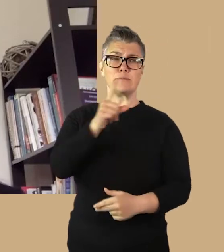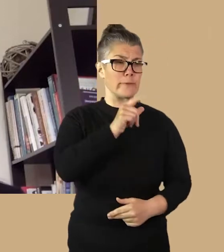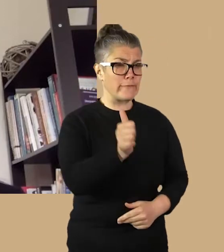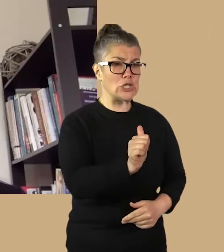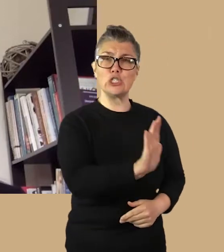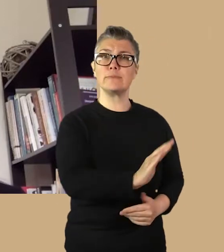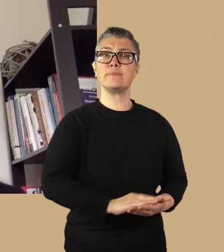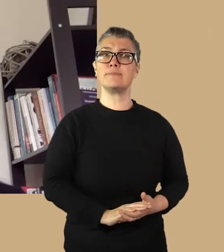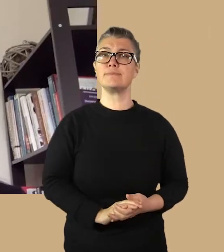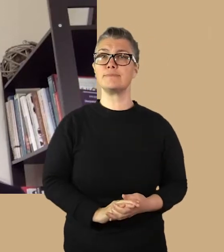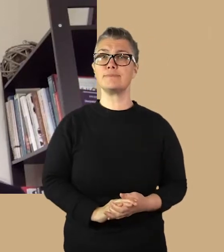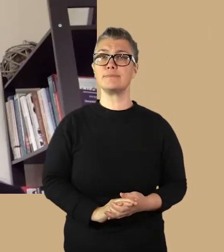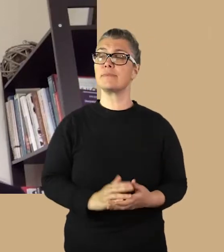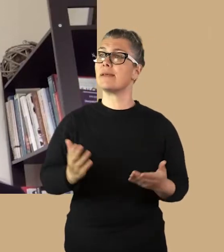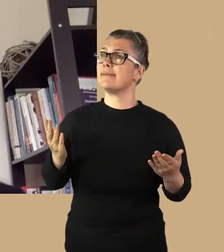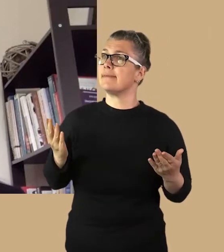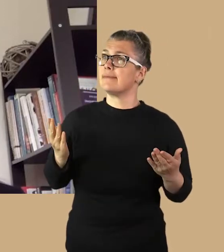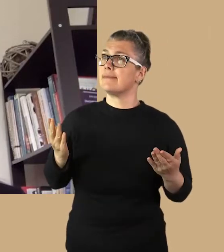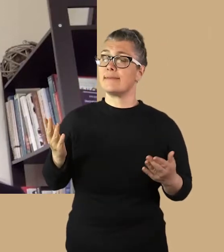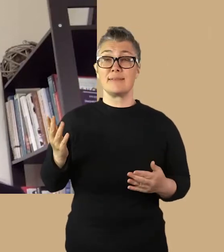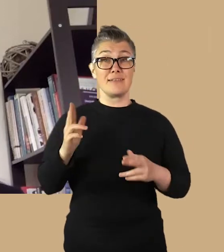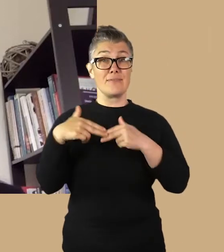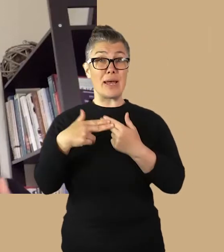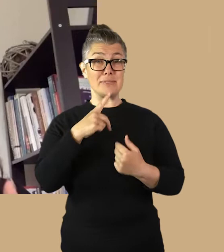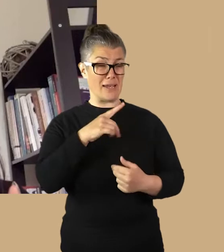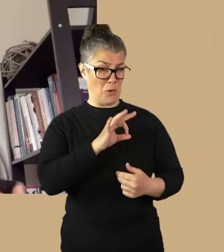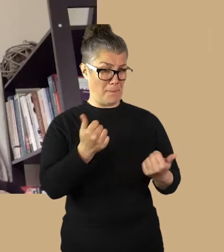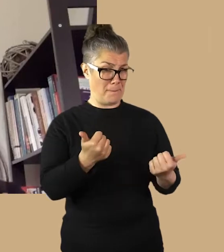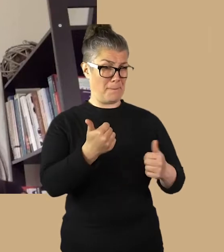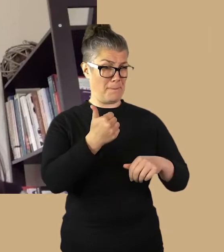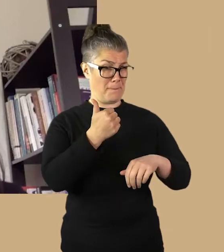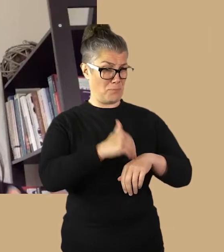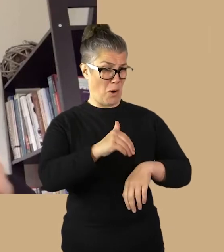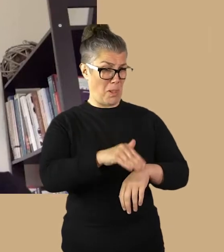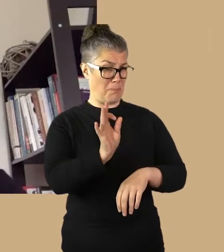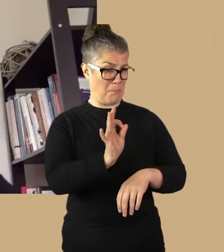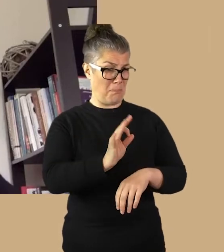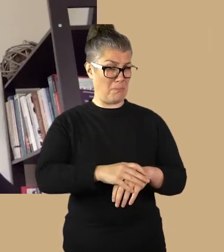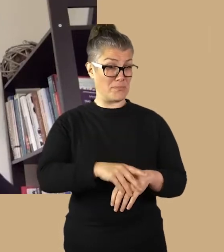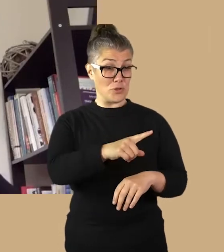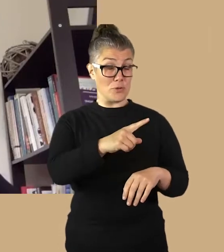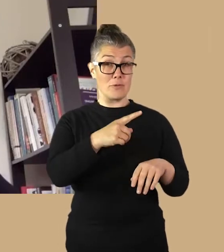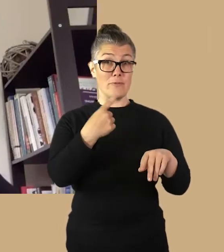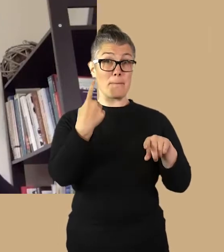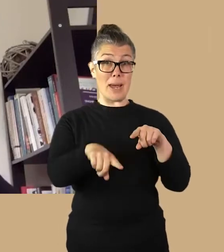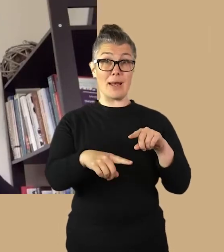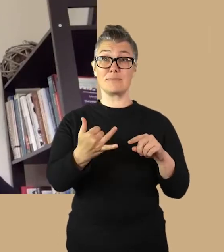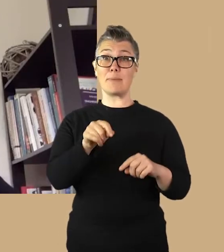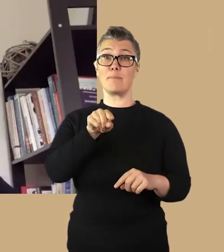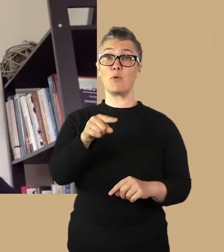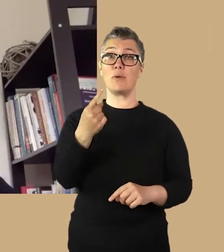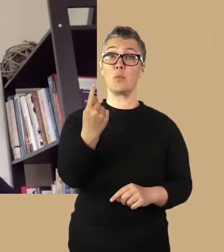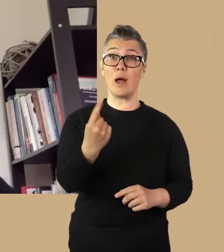down, and they don't find that a big enough issue. They wouldn't know, even if they did pass, even if it is by, you